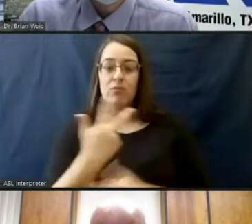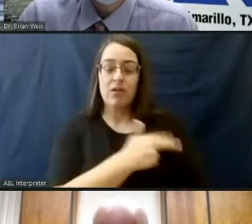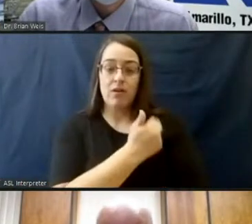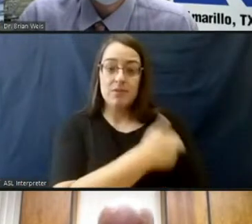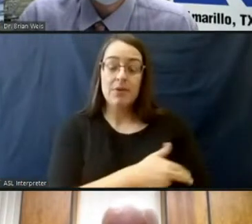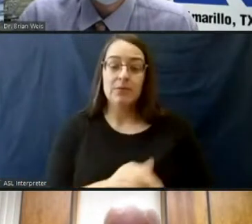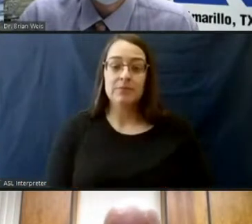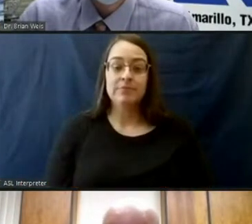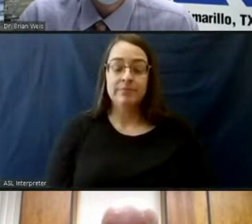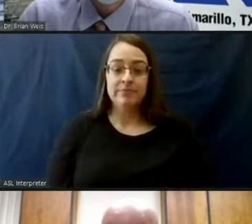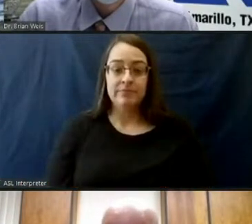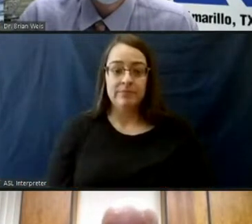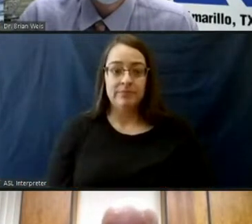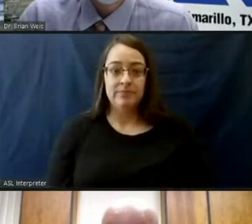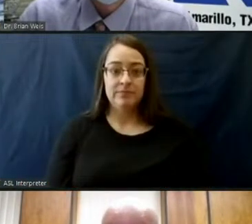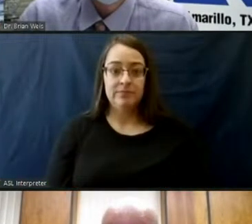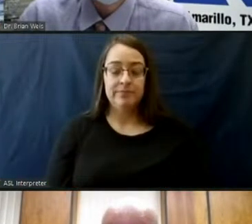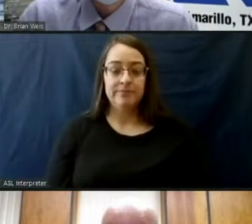hospitals.